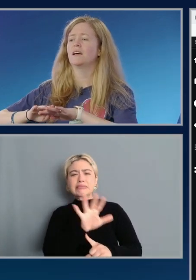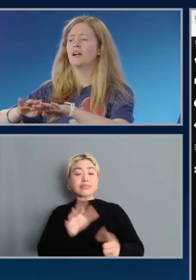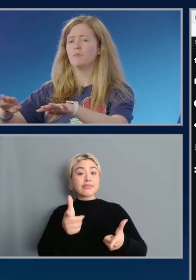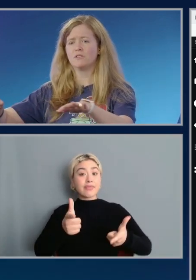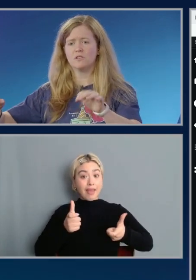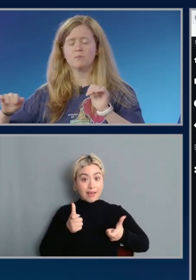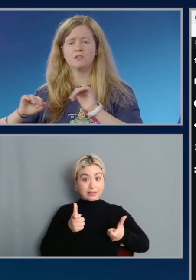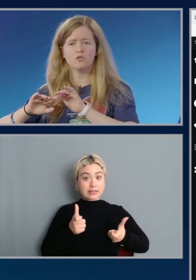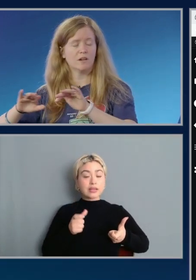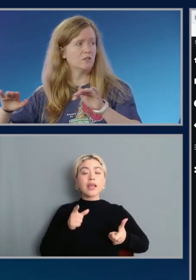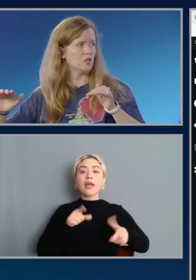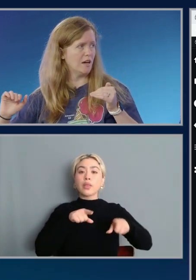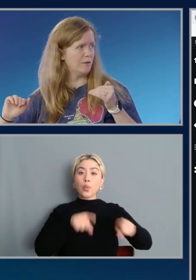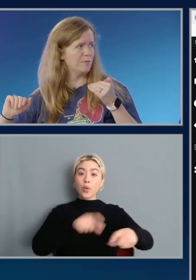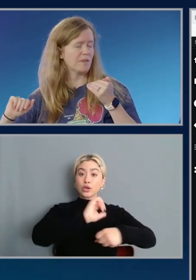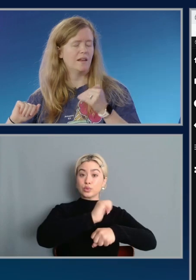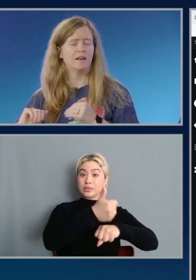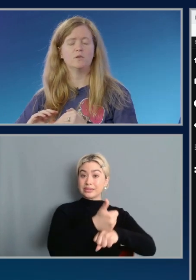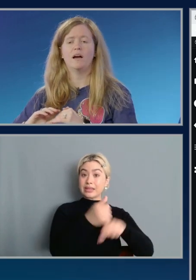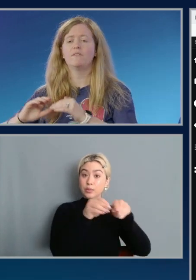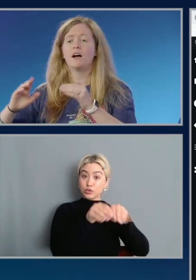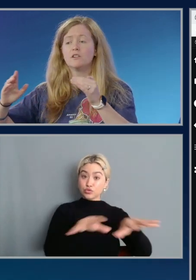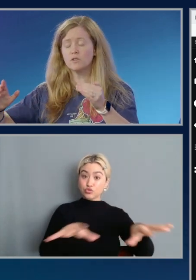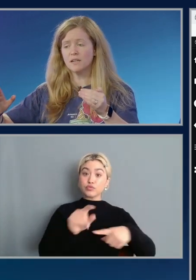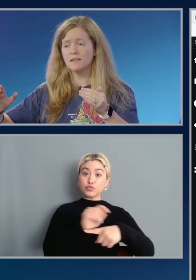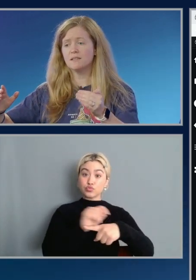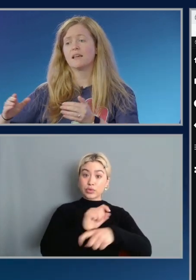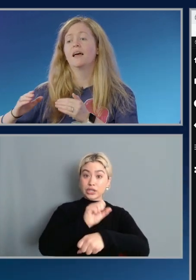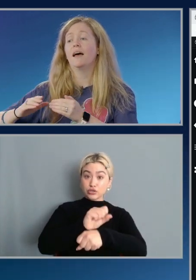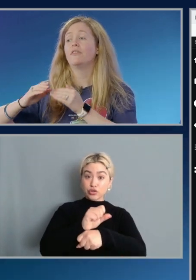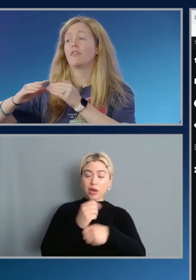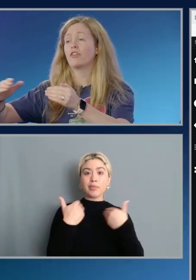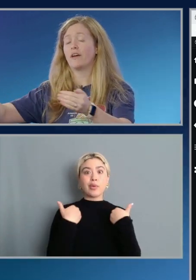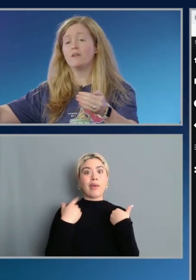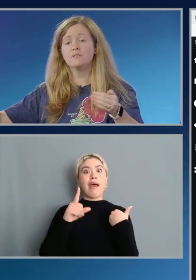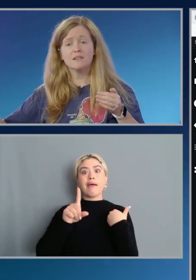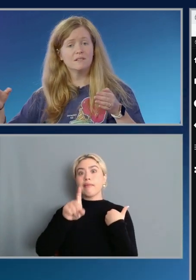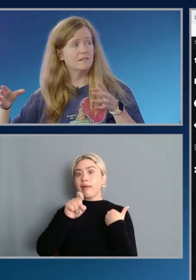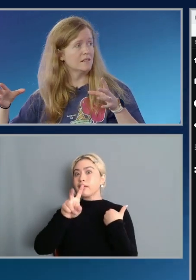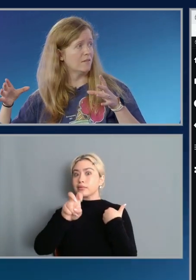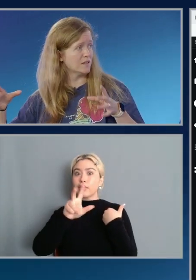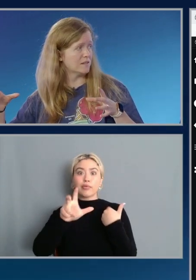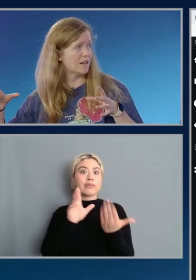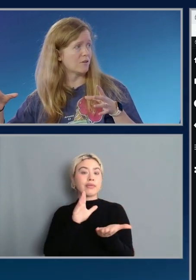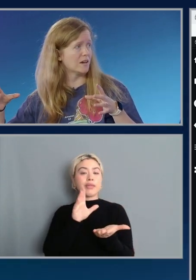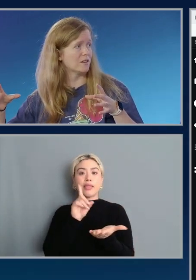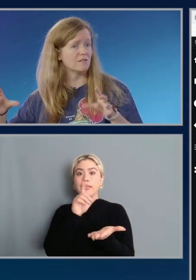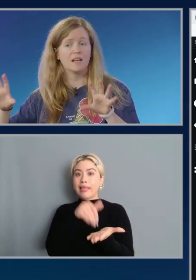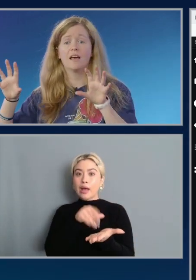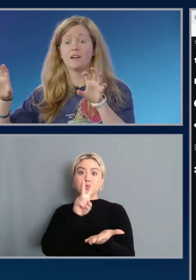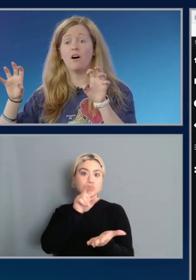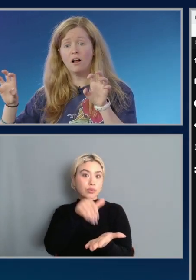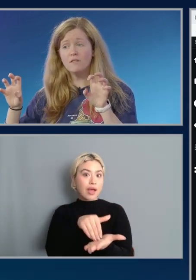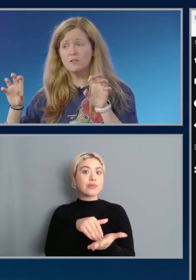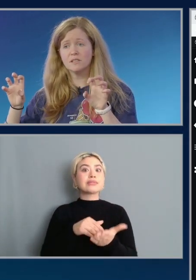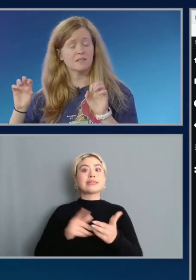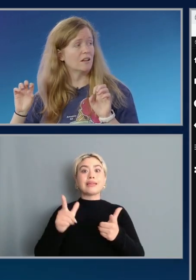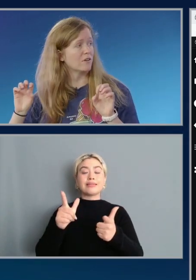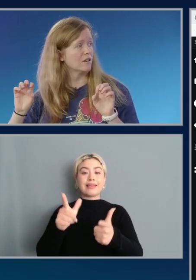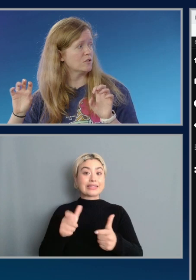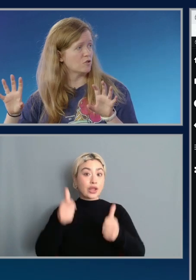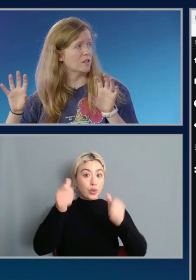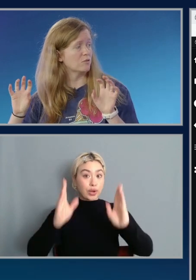you set up your distributed training job, and as you have hundreds and then thousands of accelerators, and all of